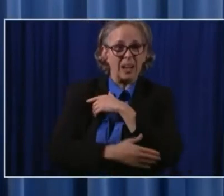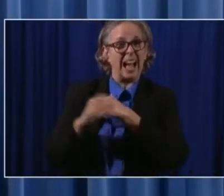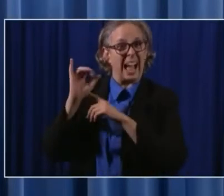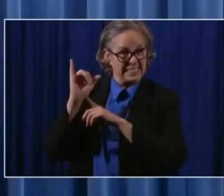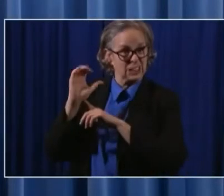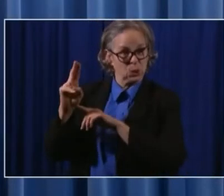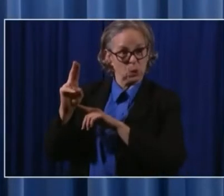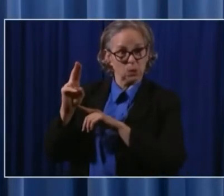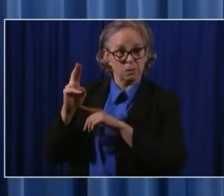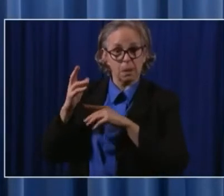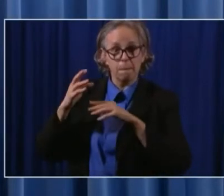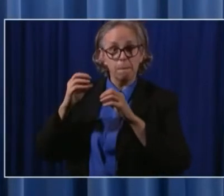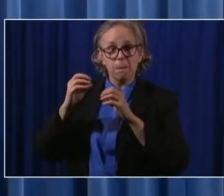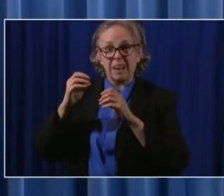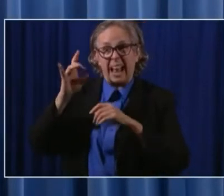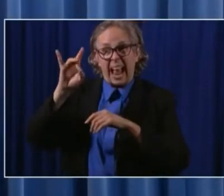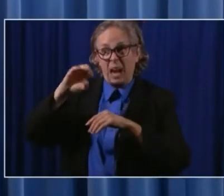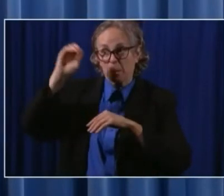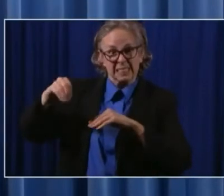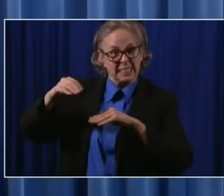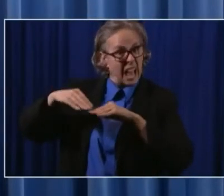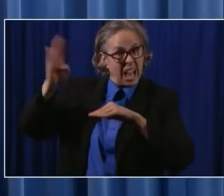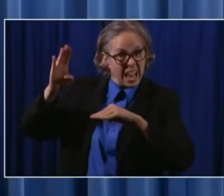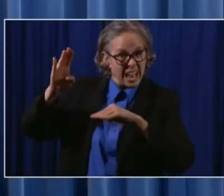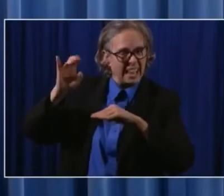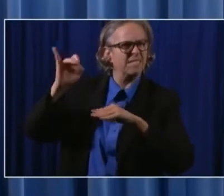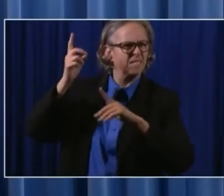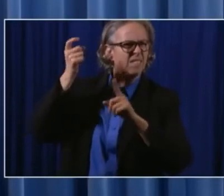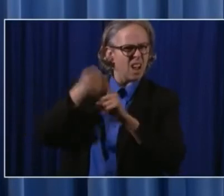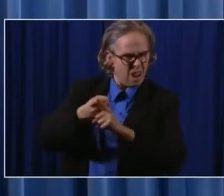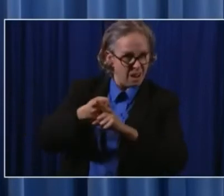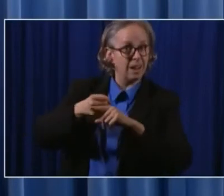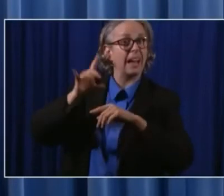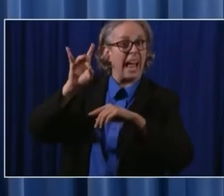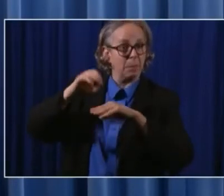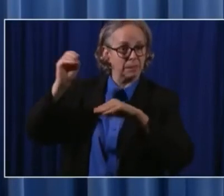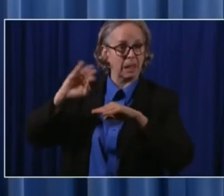normal capacity. That's by region. We will be adding